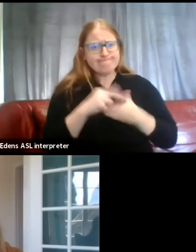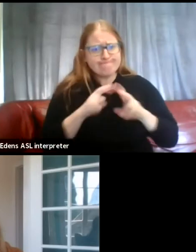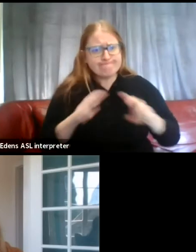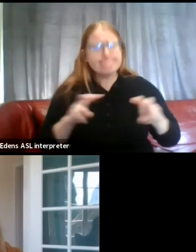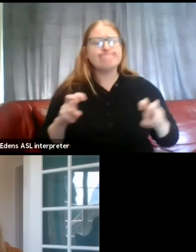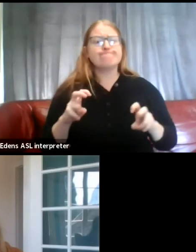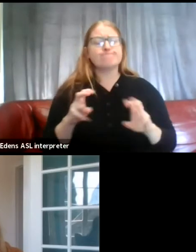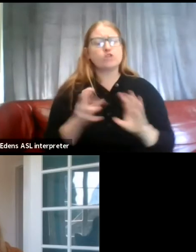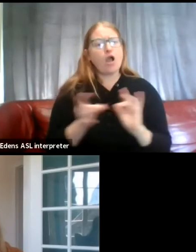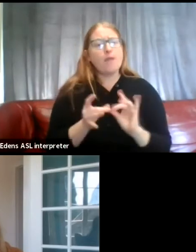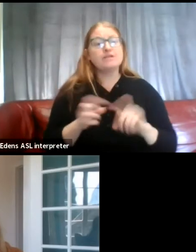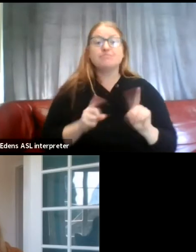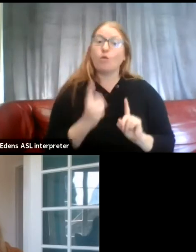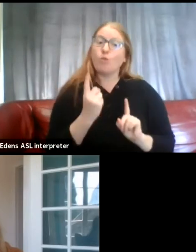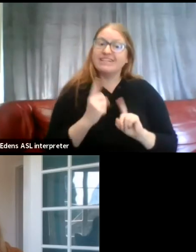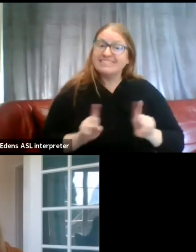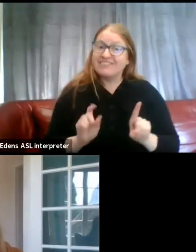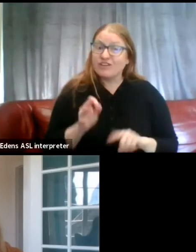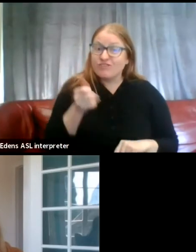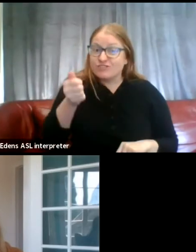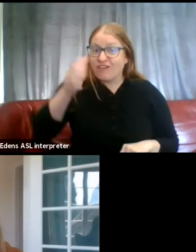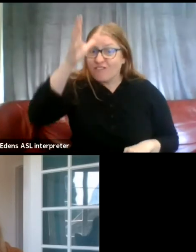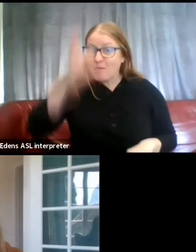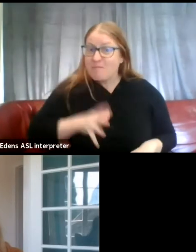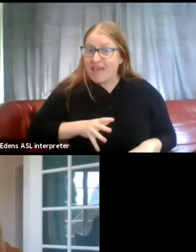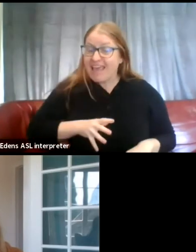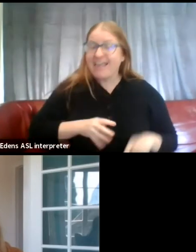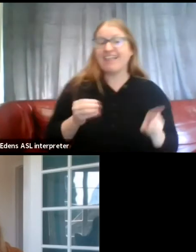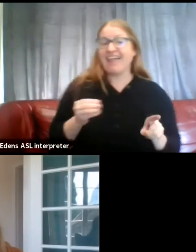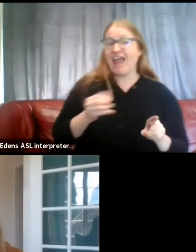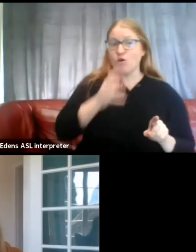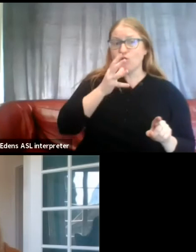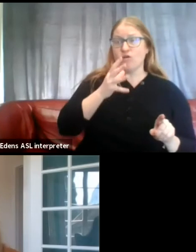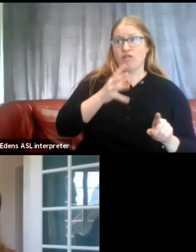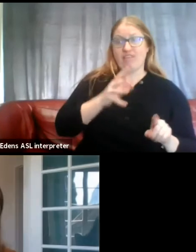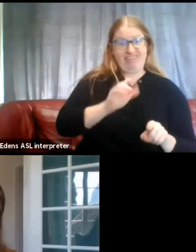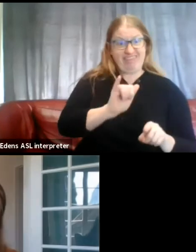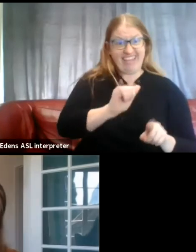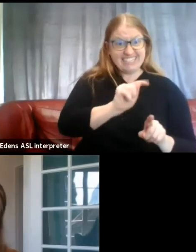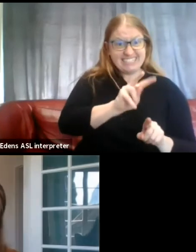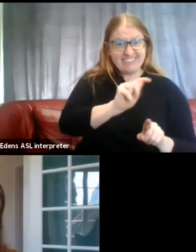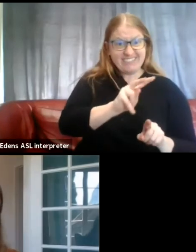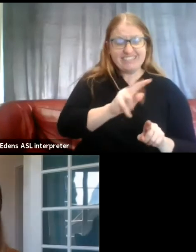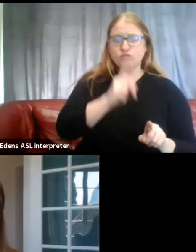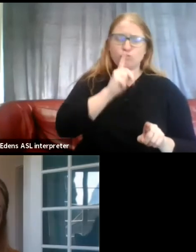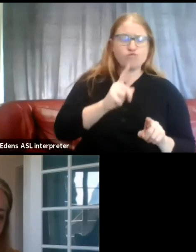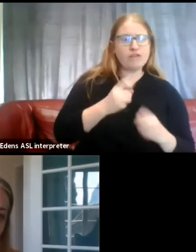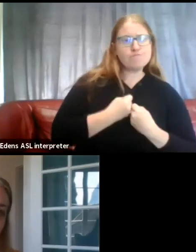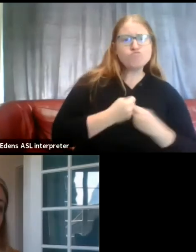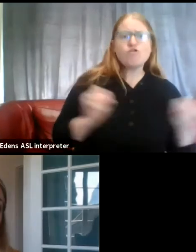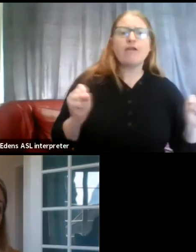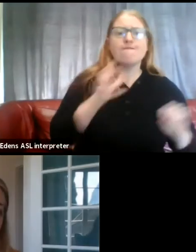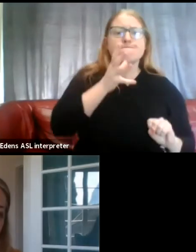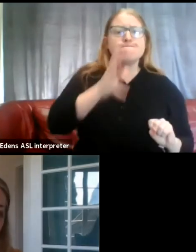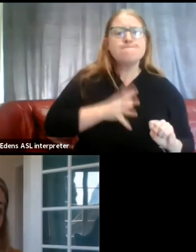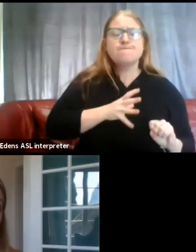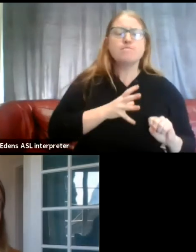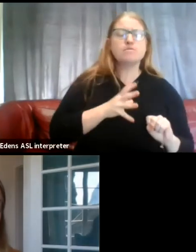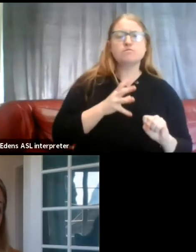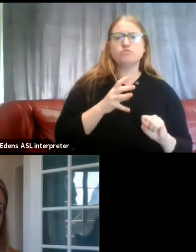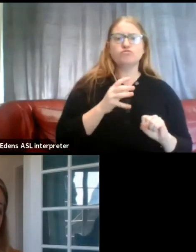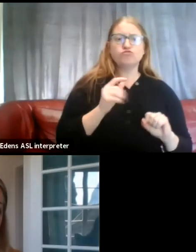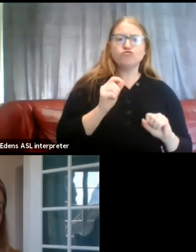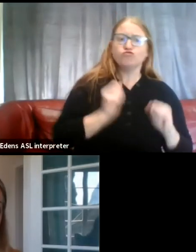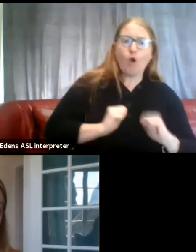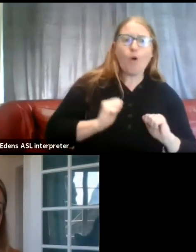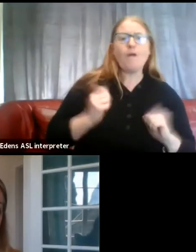if you're a guy and there's a show that's like a breakthrough feminist show, you may be more hesitant to say critical things about it. I think